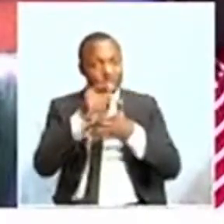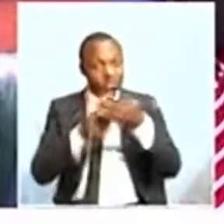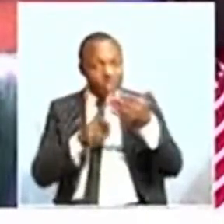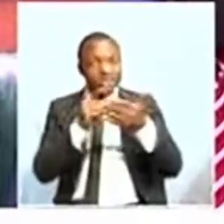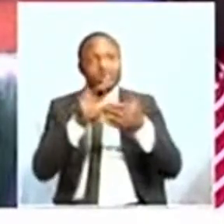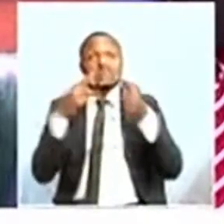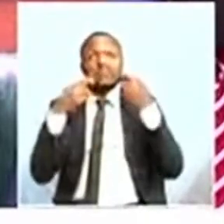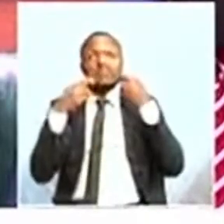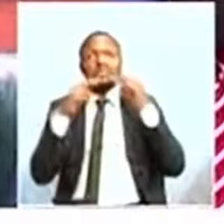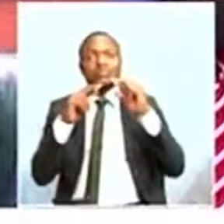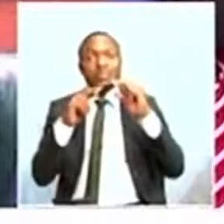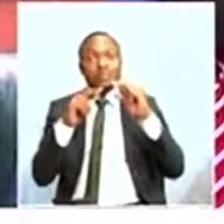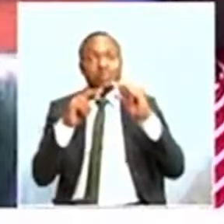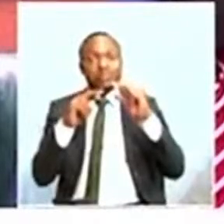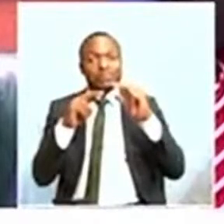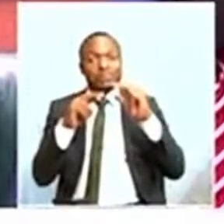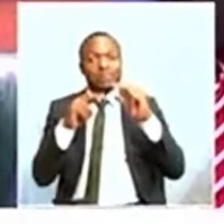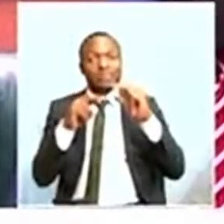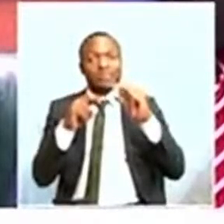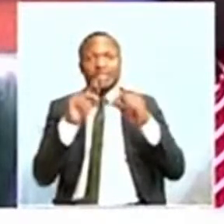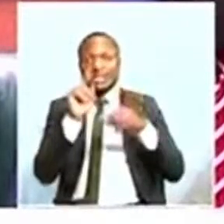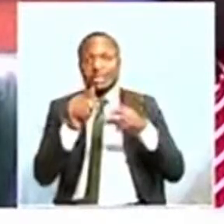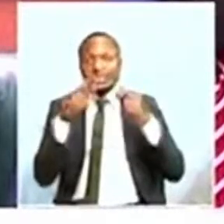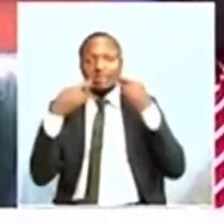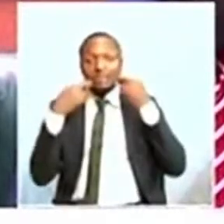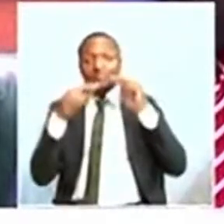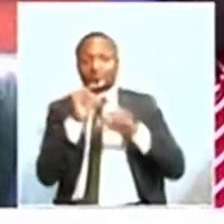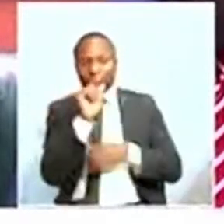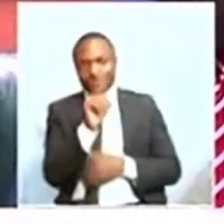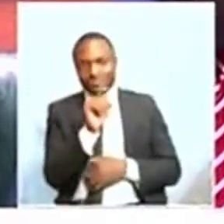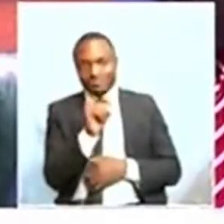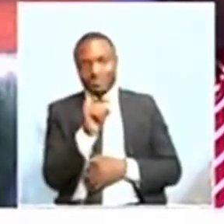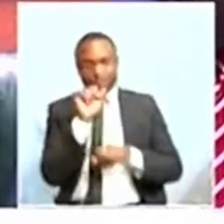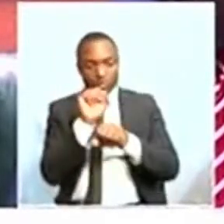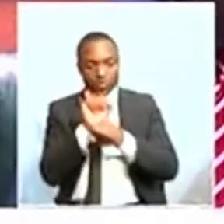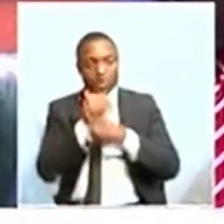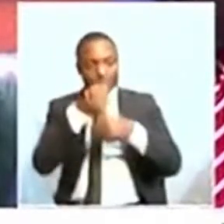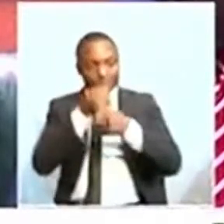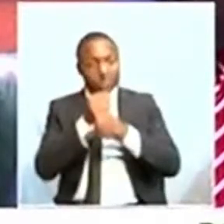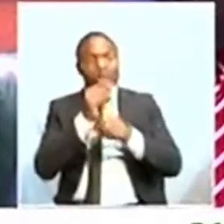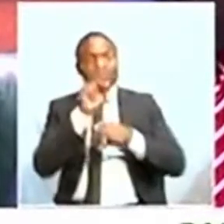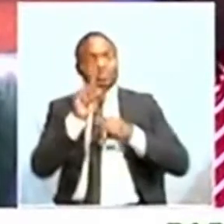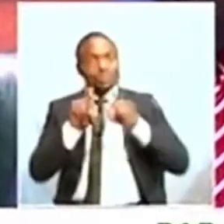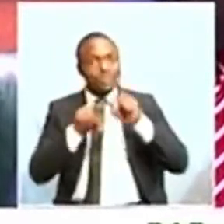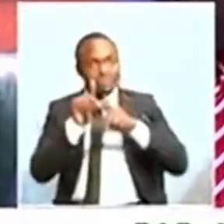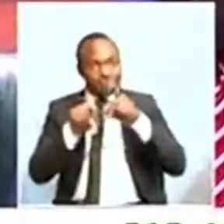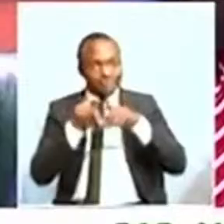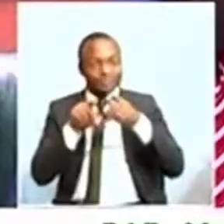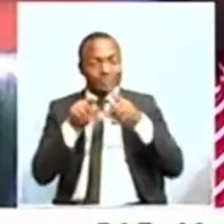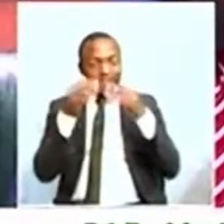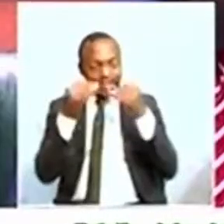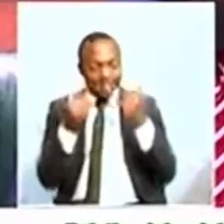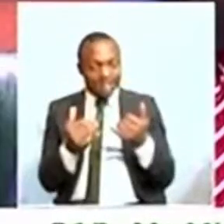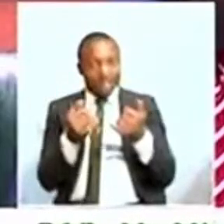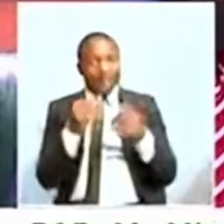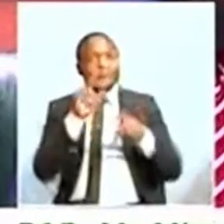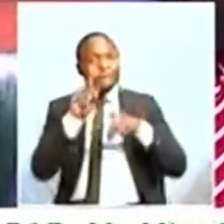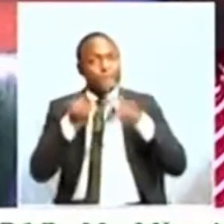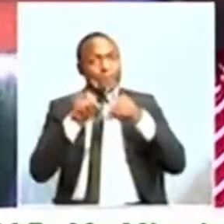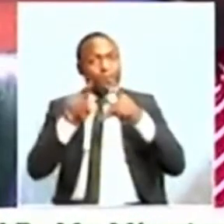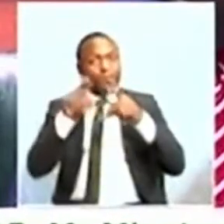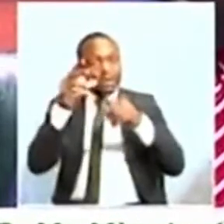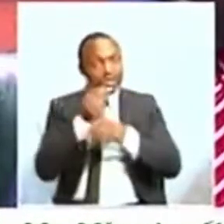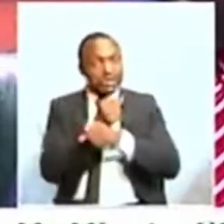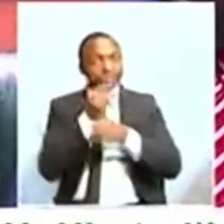that? Then the immediate consequence is job creation for our people. Now, when our people begin to